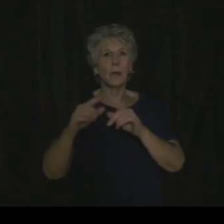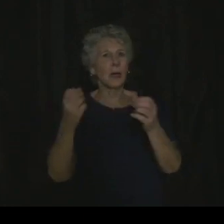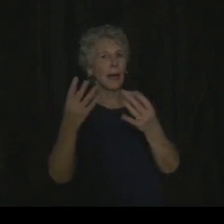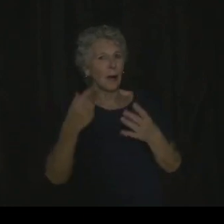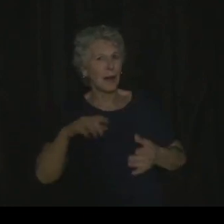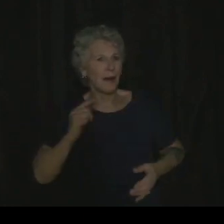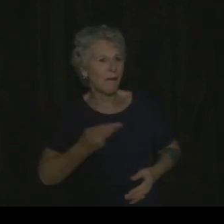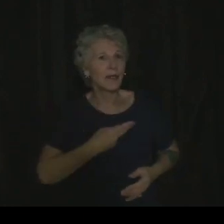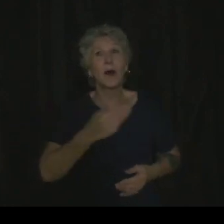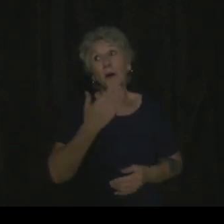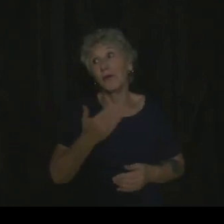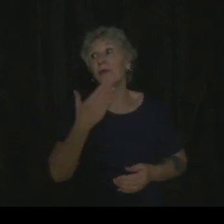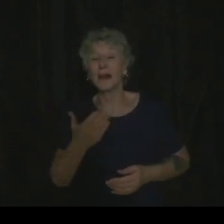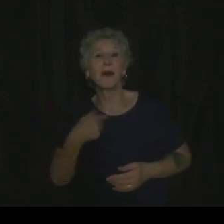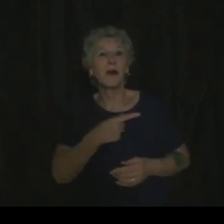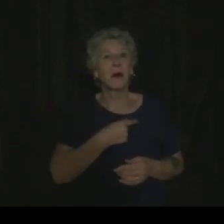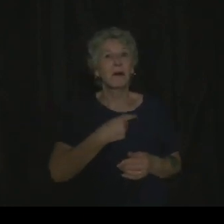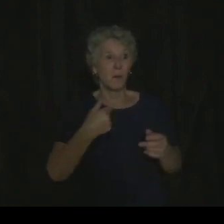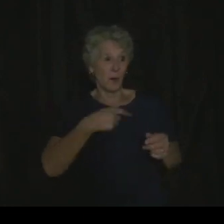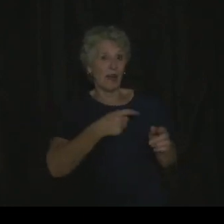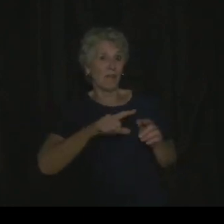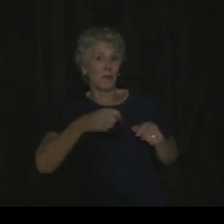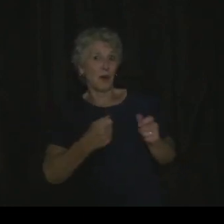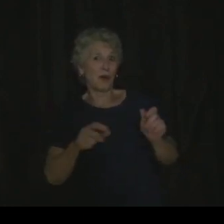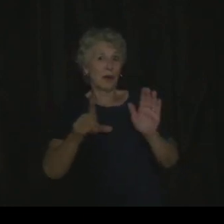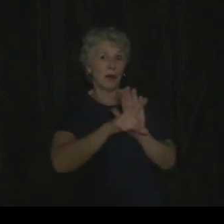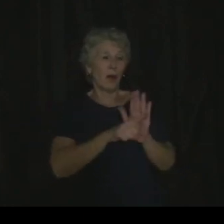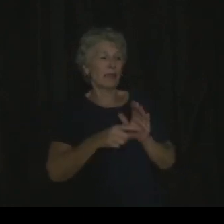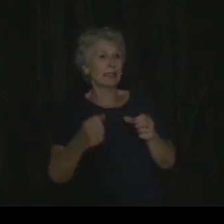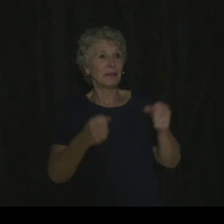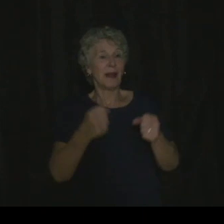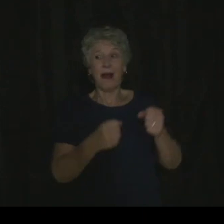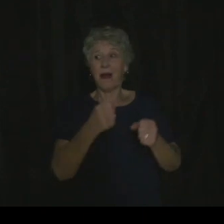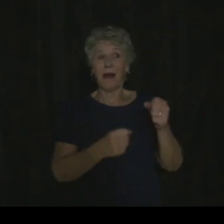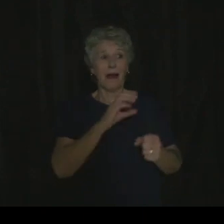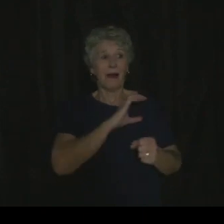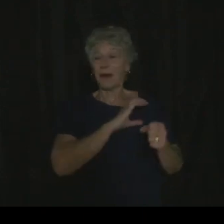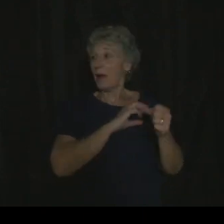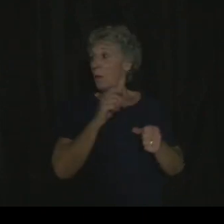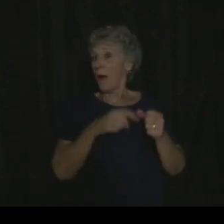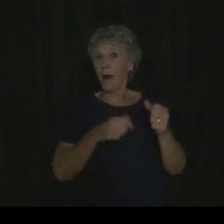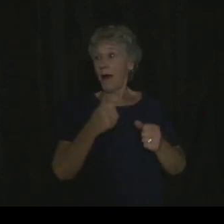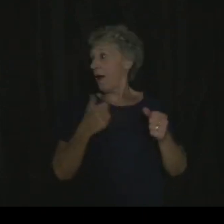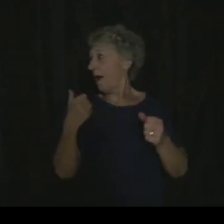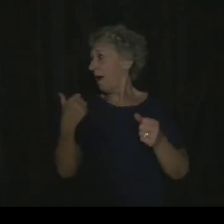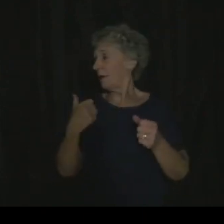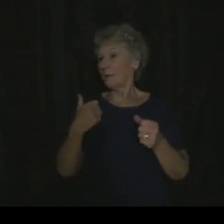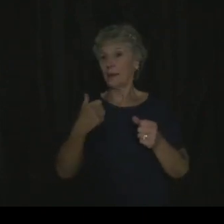thankful for unfairness when we're riding down the highway speeding and we pass a car pulled over by the state police who doesn't see